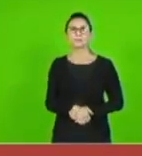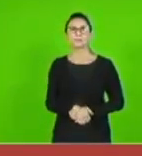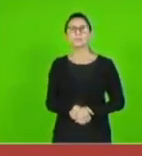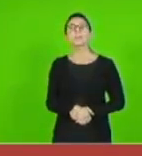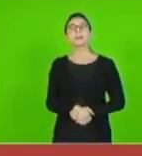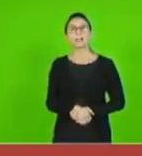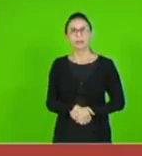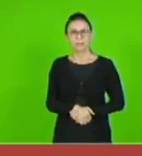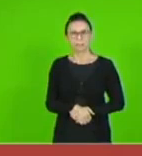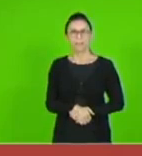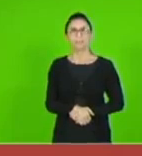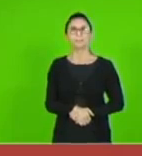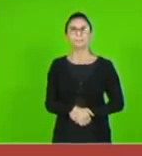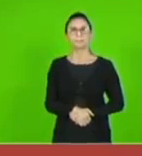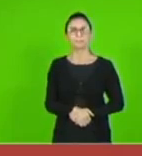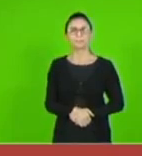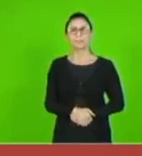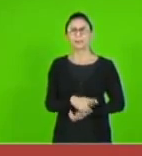It's prophetic.